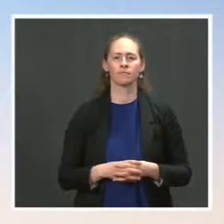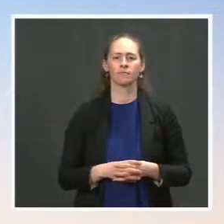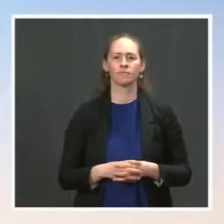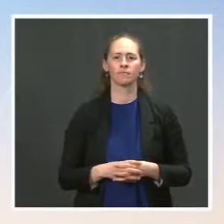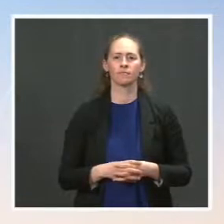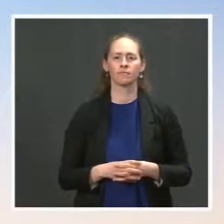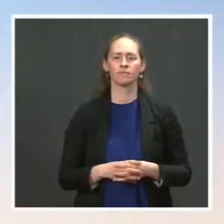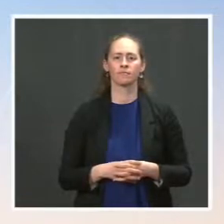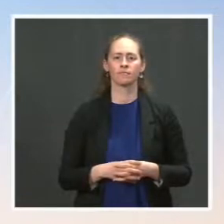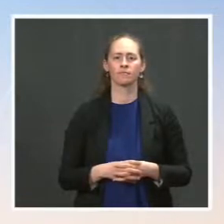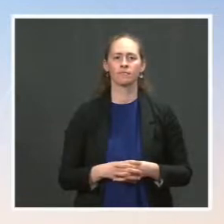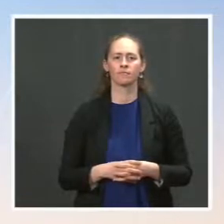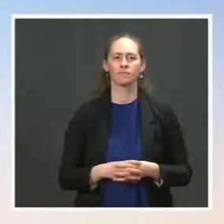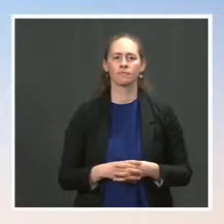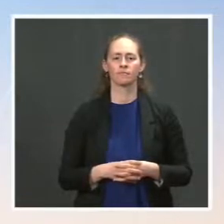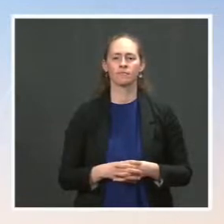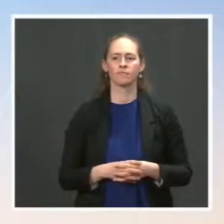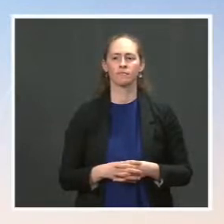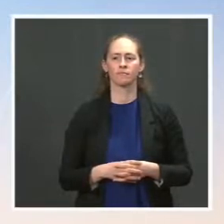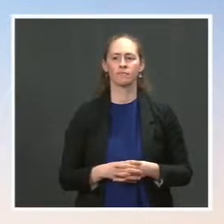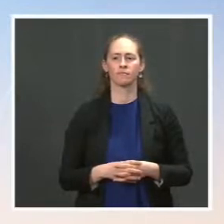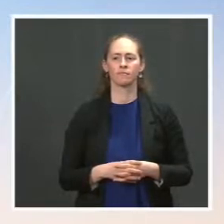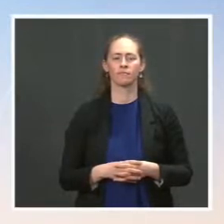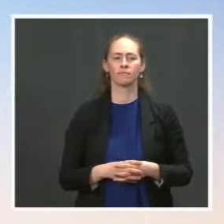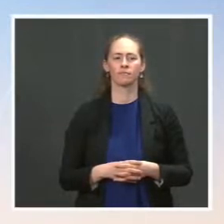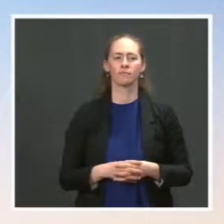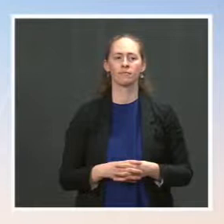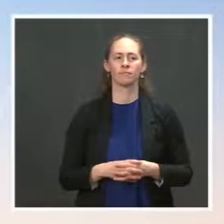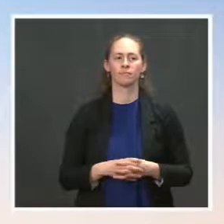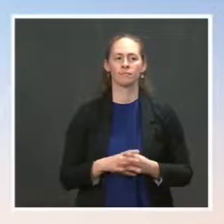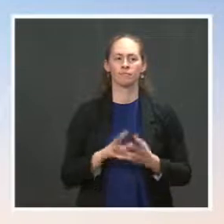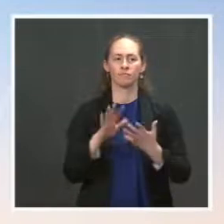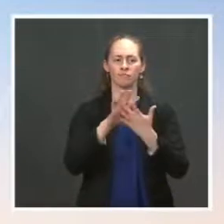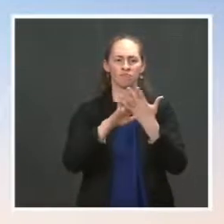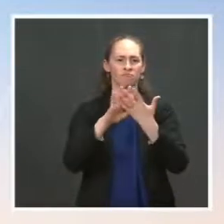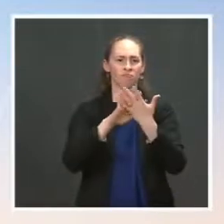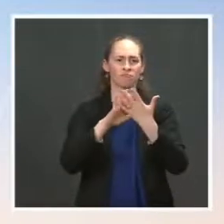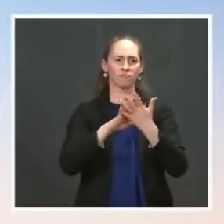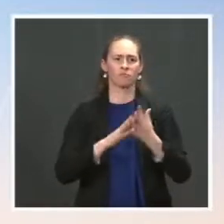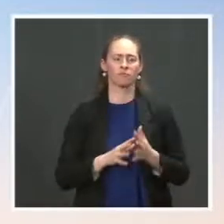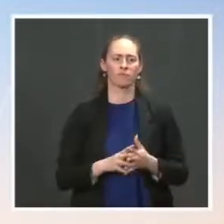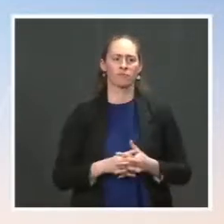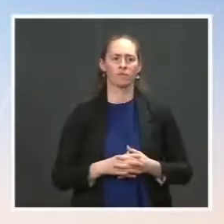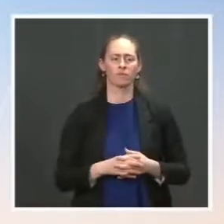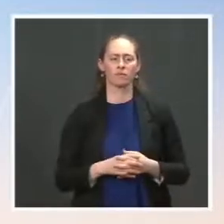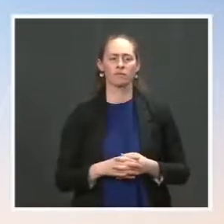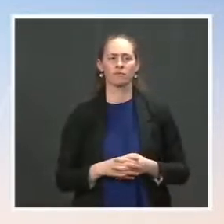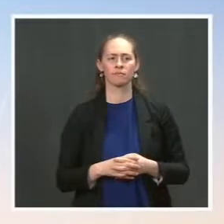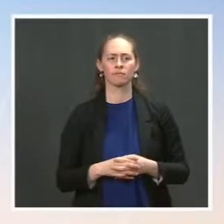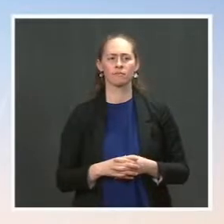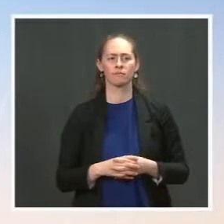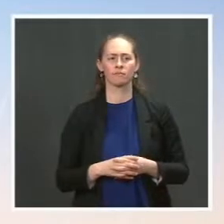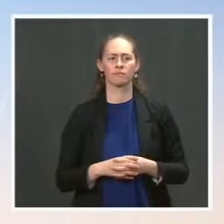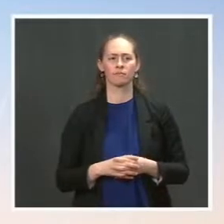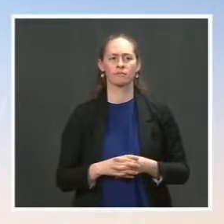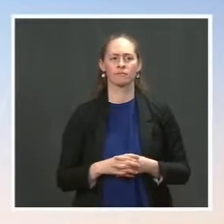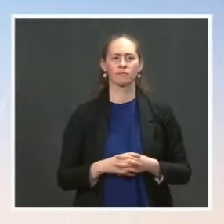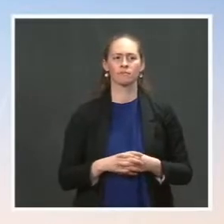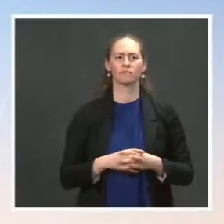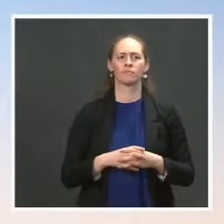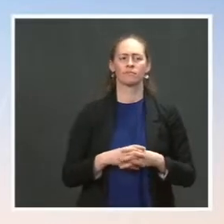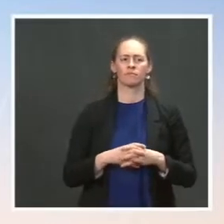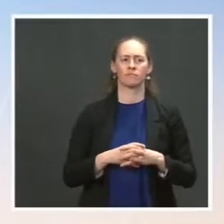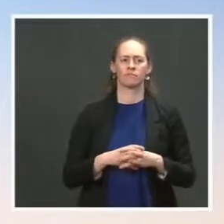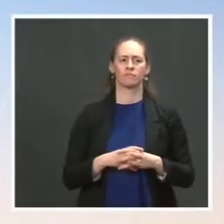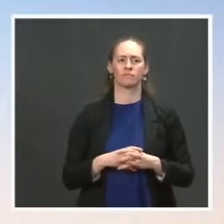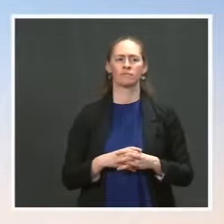administration would consider reversing or modifying the policy of accepting all unaccompanied migrants under using Title